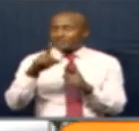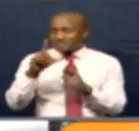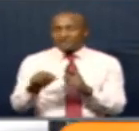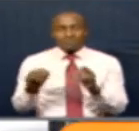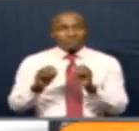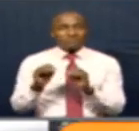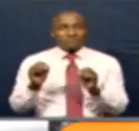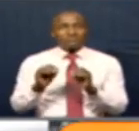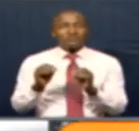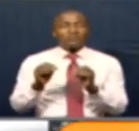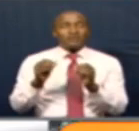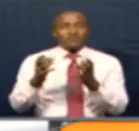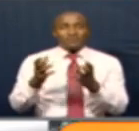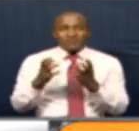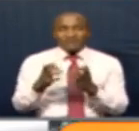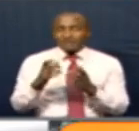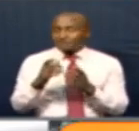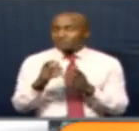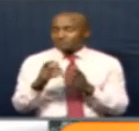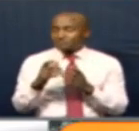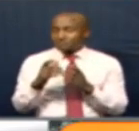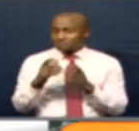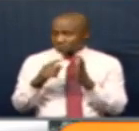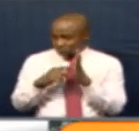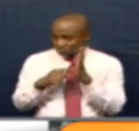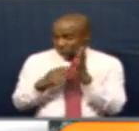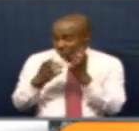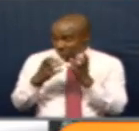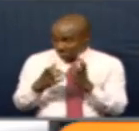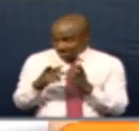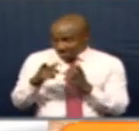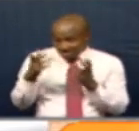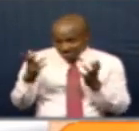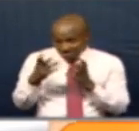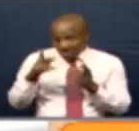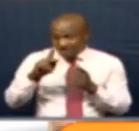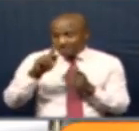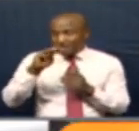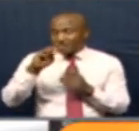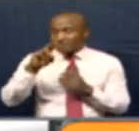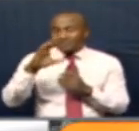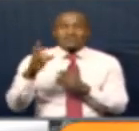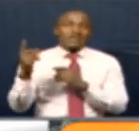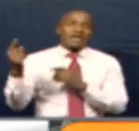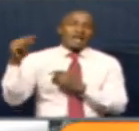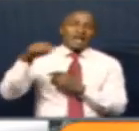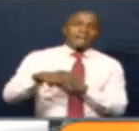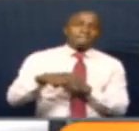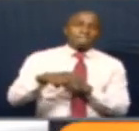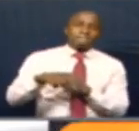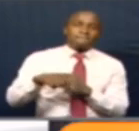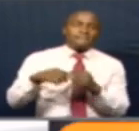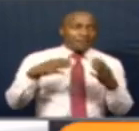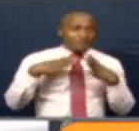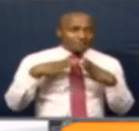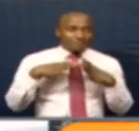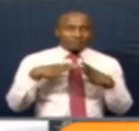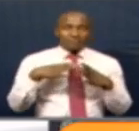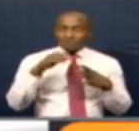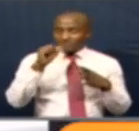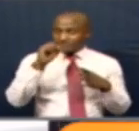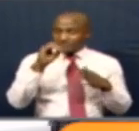So there's still a bit of TLC that you need, and mm-hmm. that is where the KMRC is going to come in. So the people in 50 and